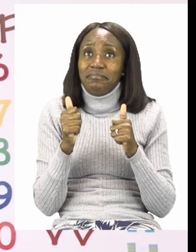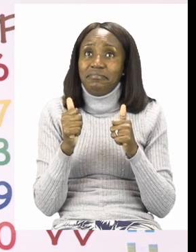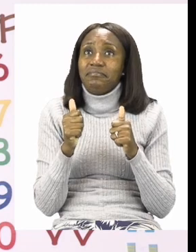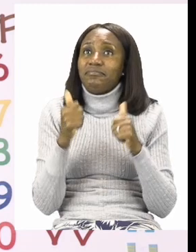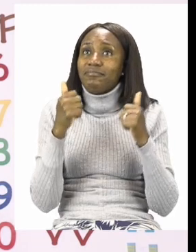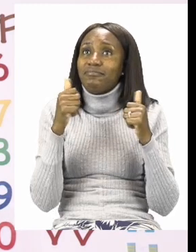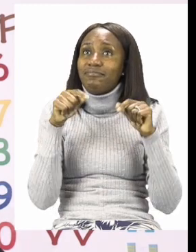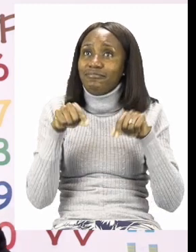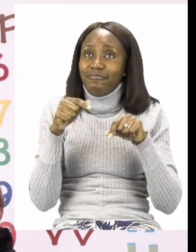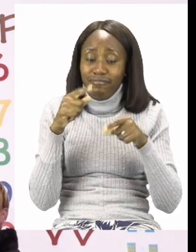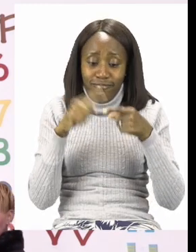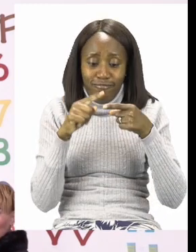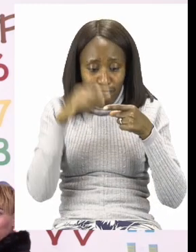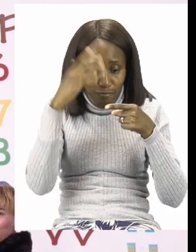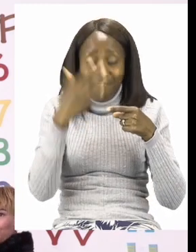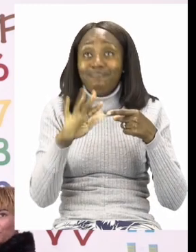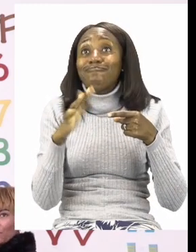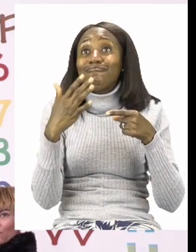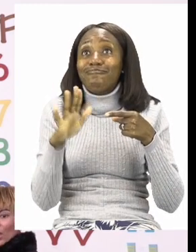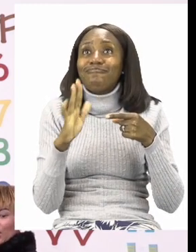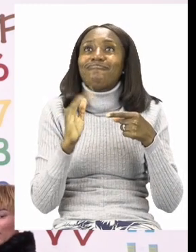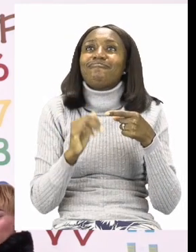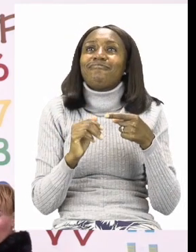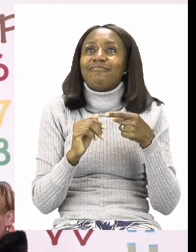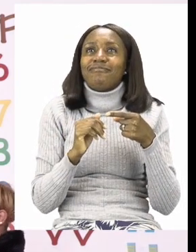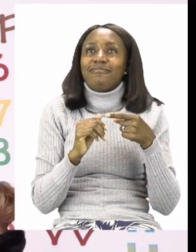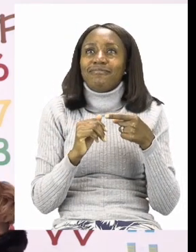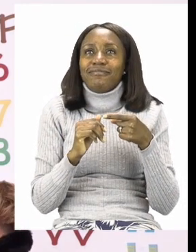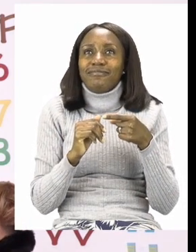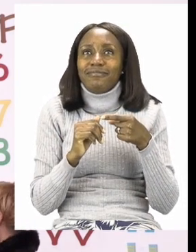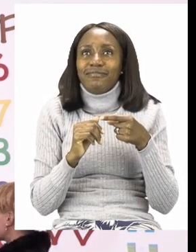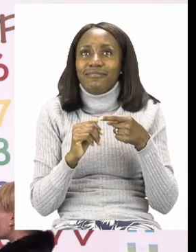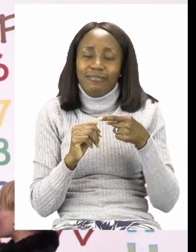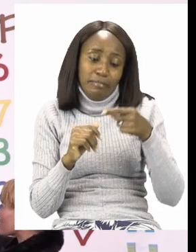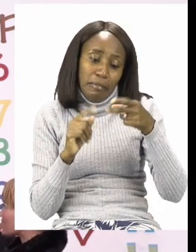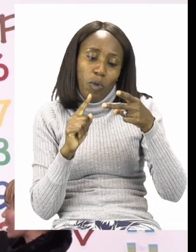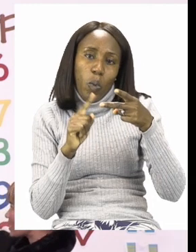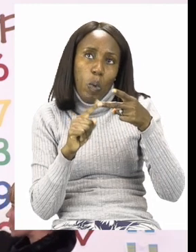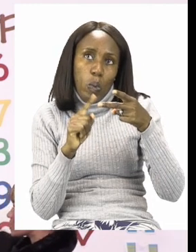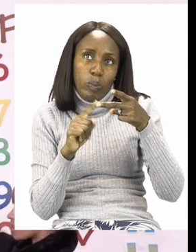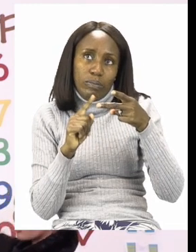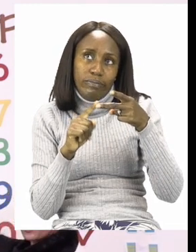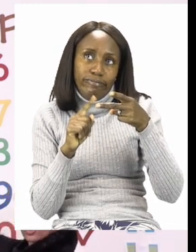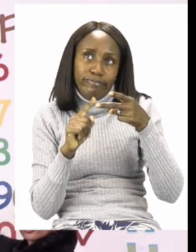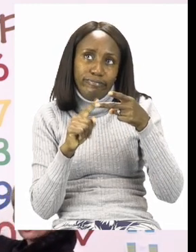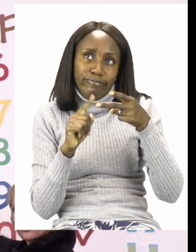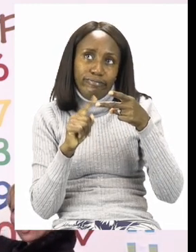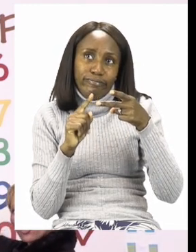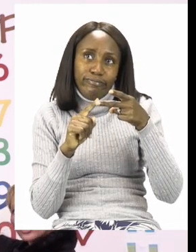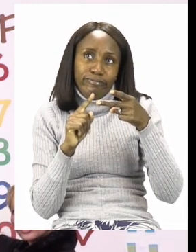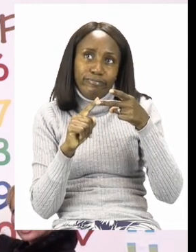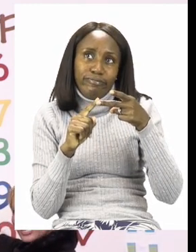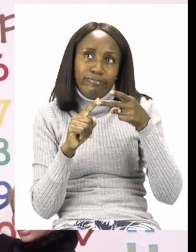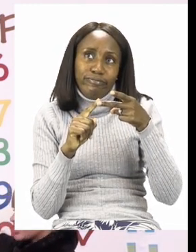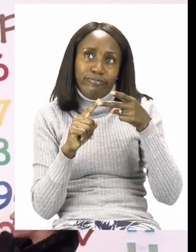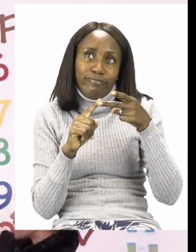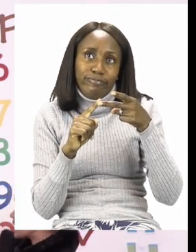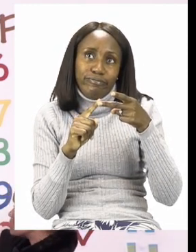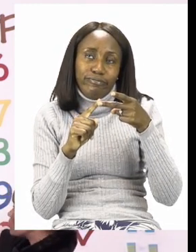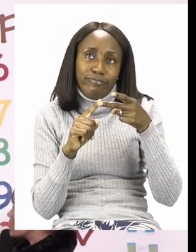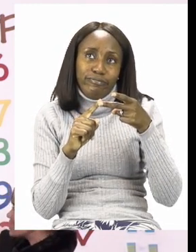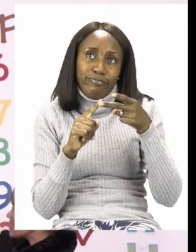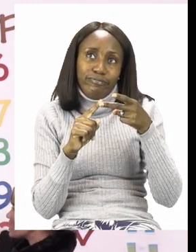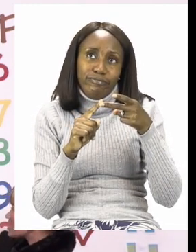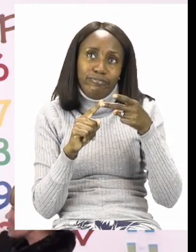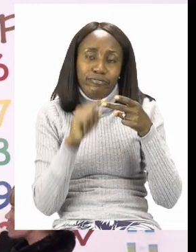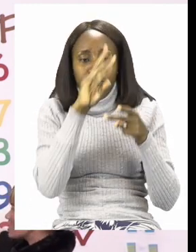our first word in the puzzle. Now we go ahead and we look at the second example on the board. The